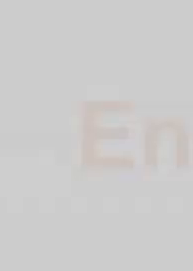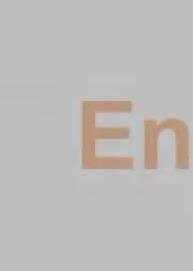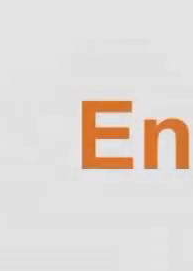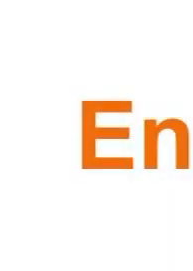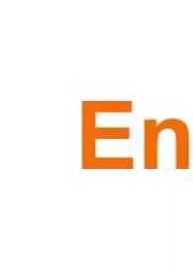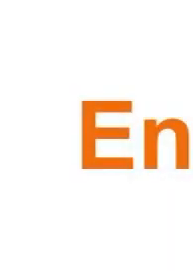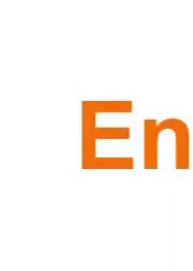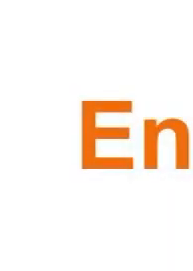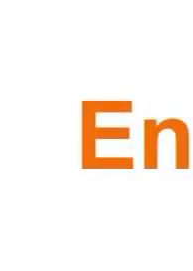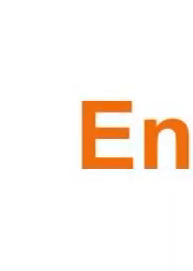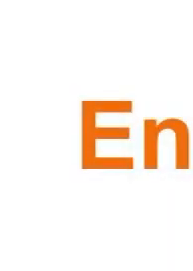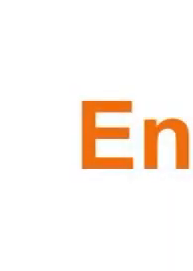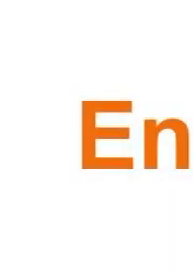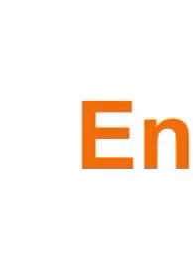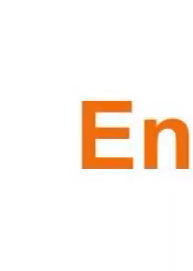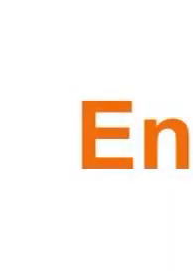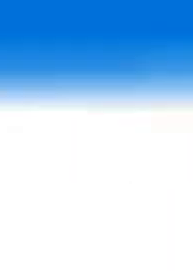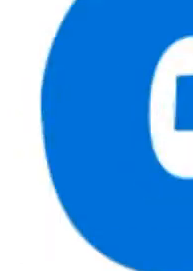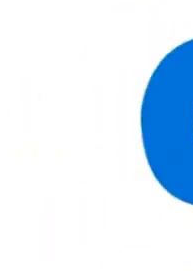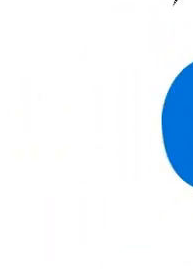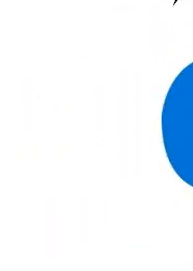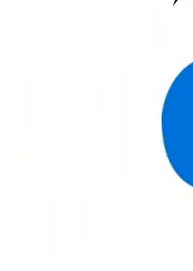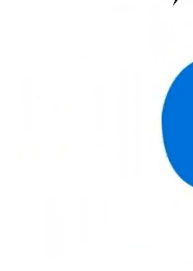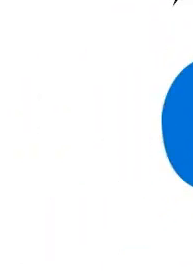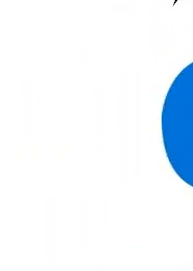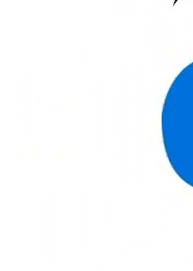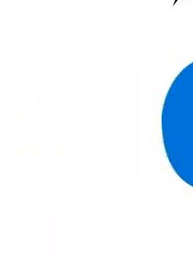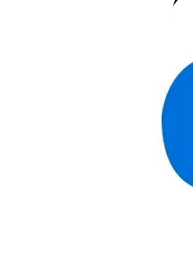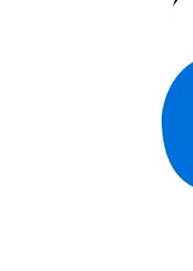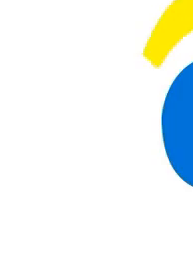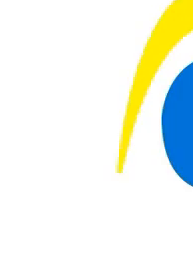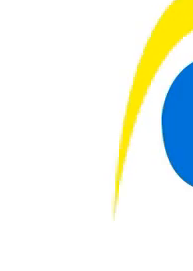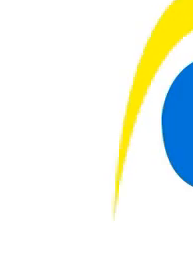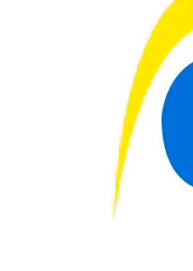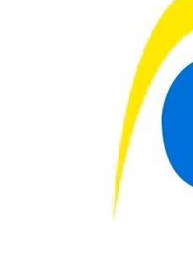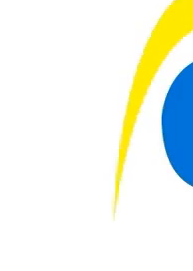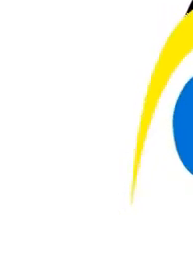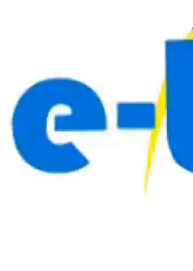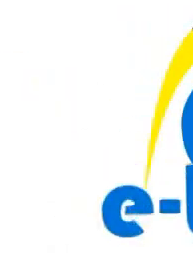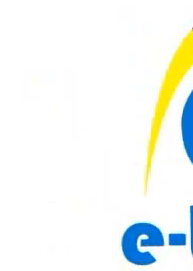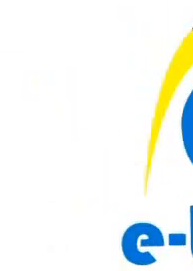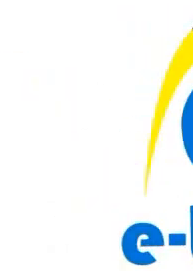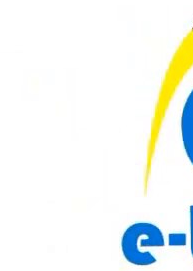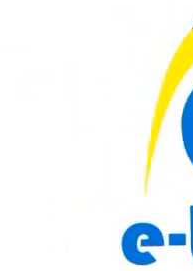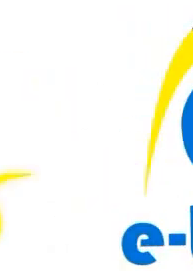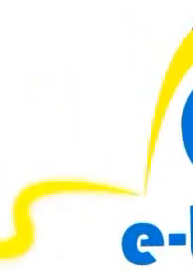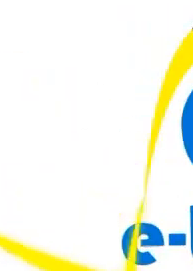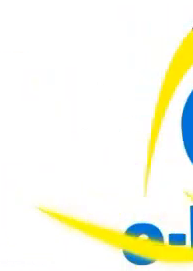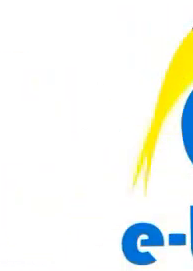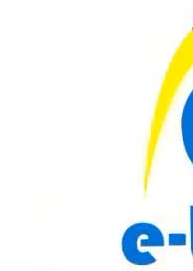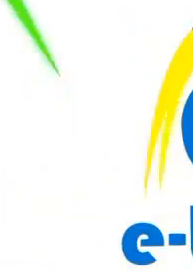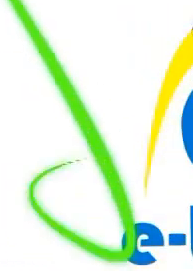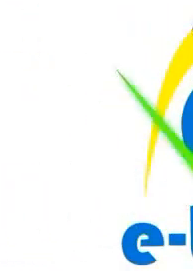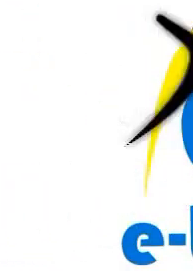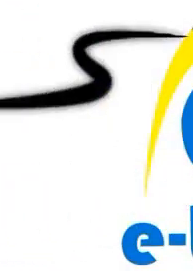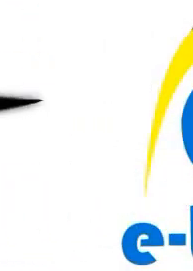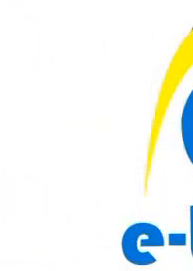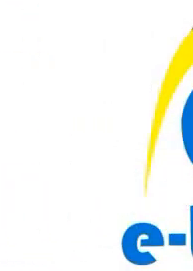auxiliary verbs are can, could, may, might, must, need, ought to, shall,